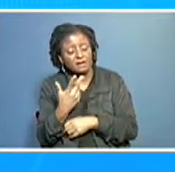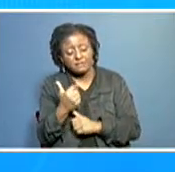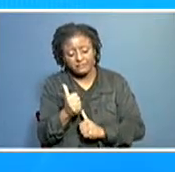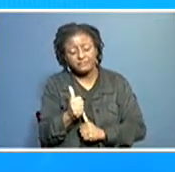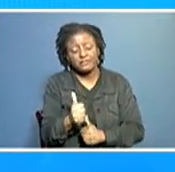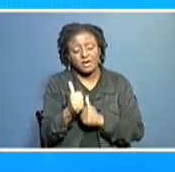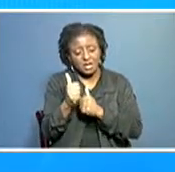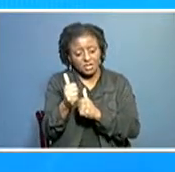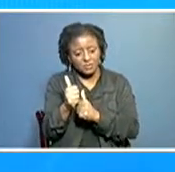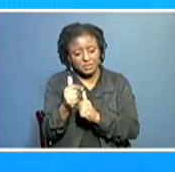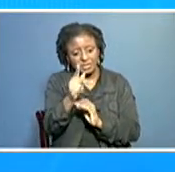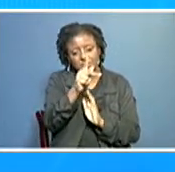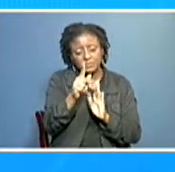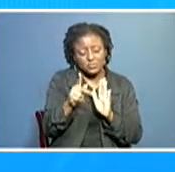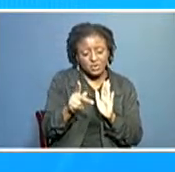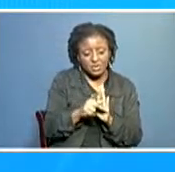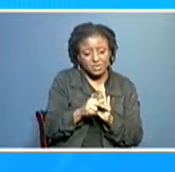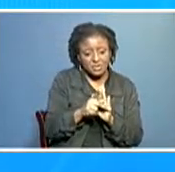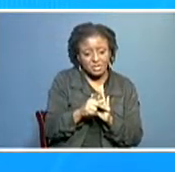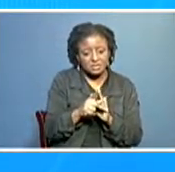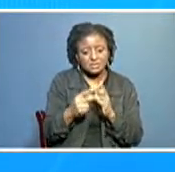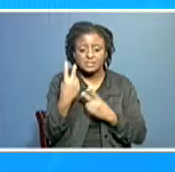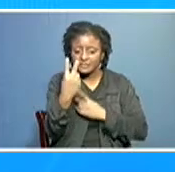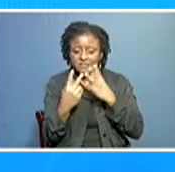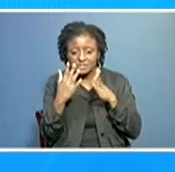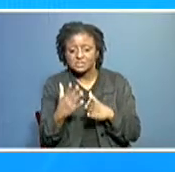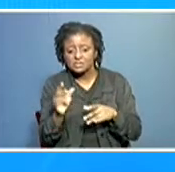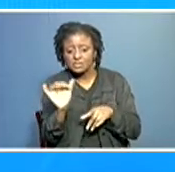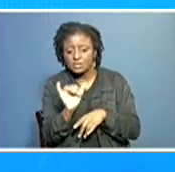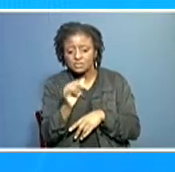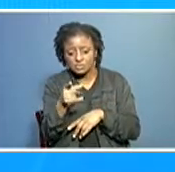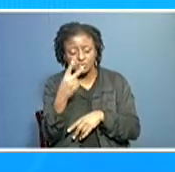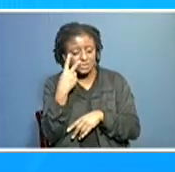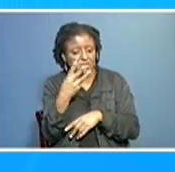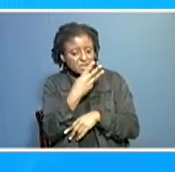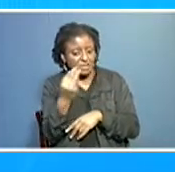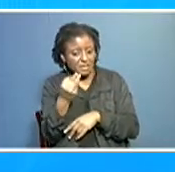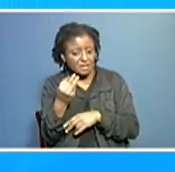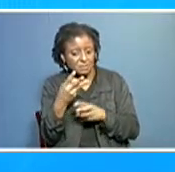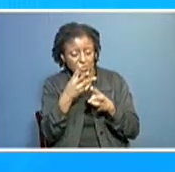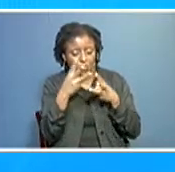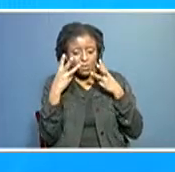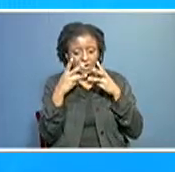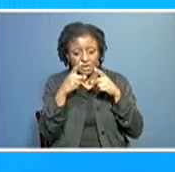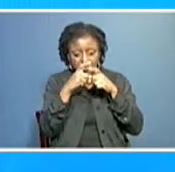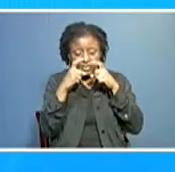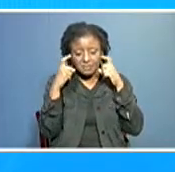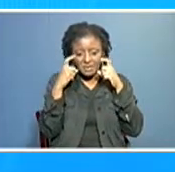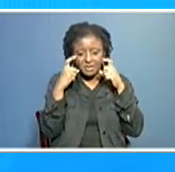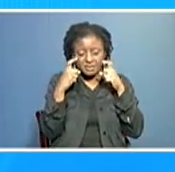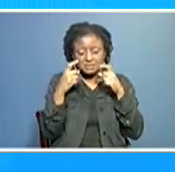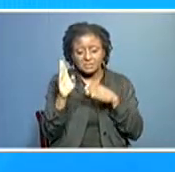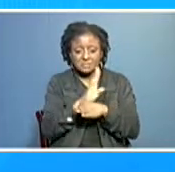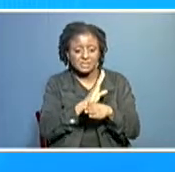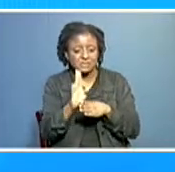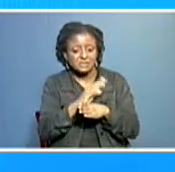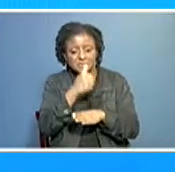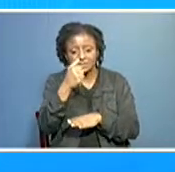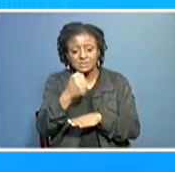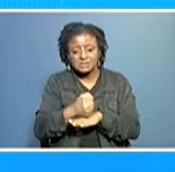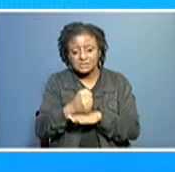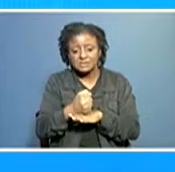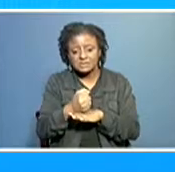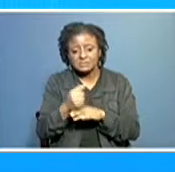following protocols. The visitors also, you would see them wearing their masks. All of the business establishments have up